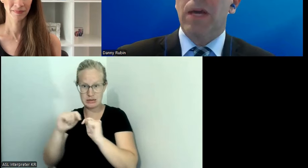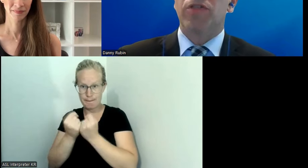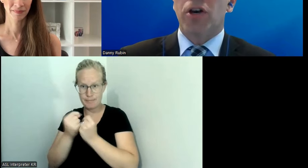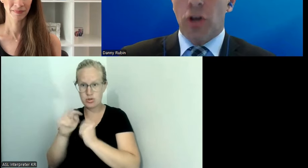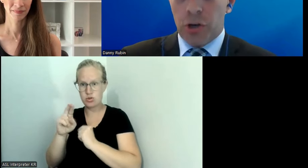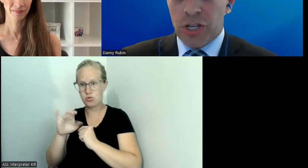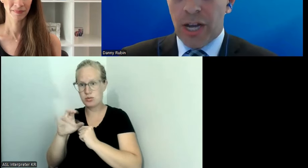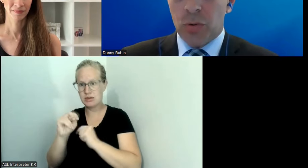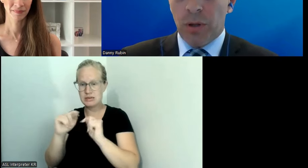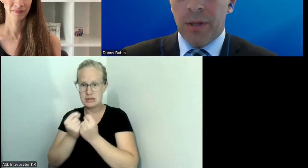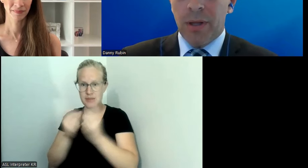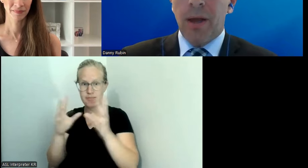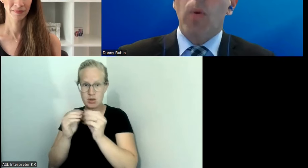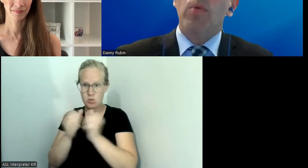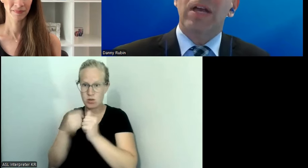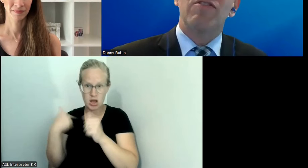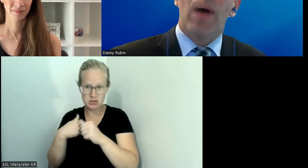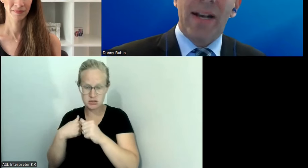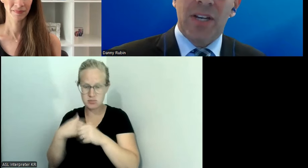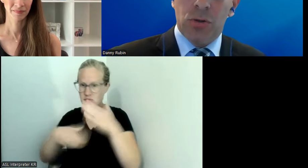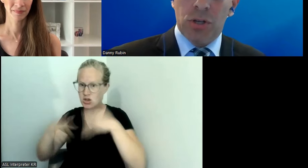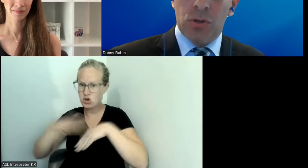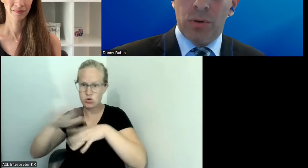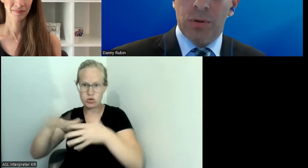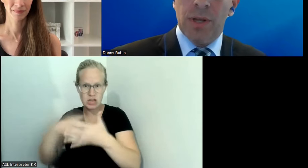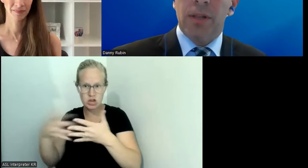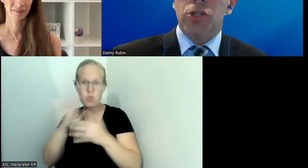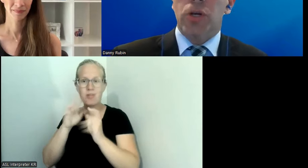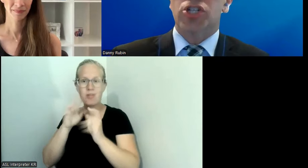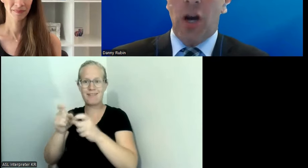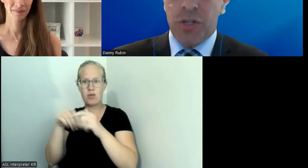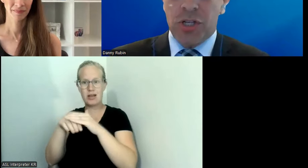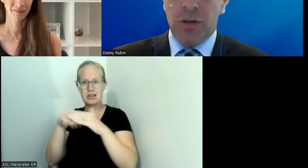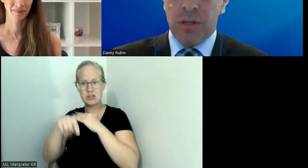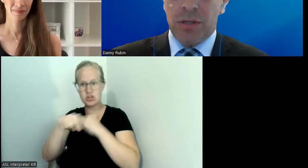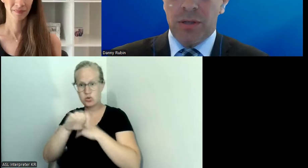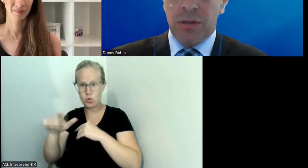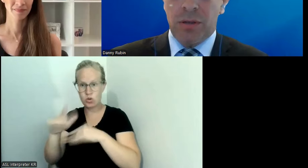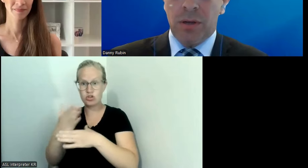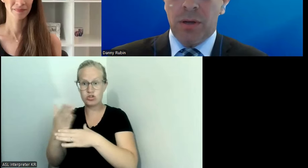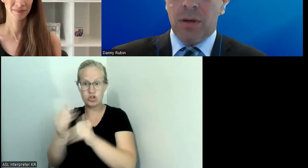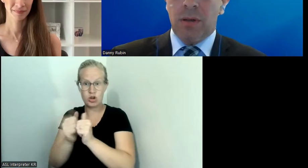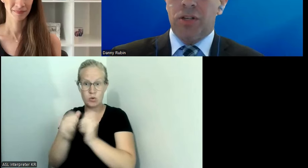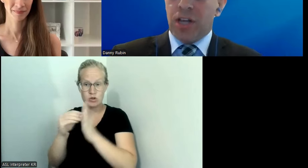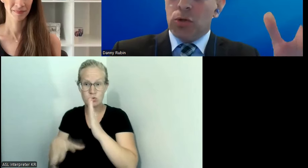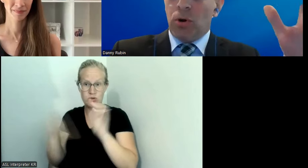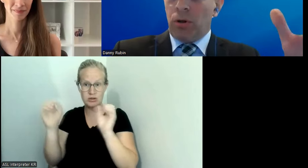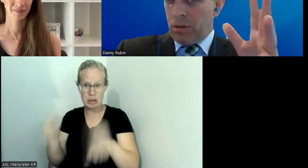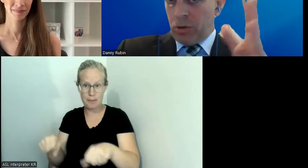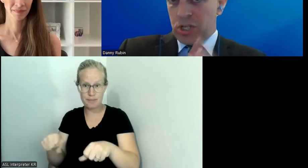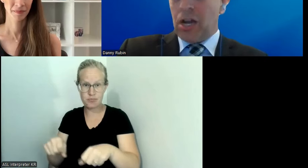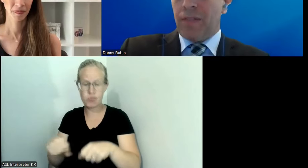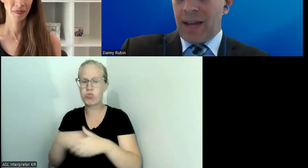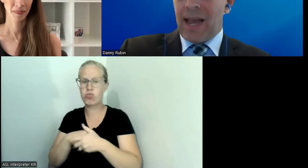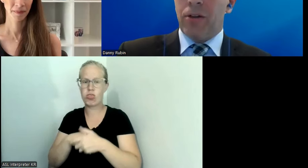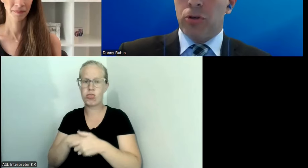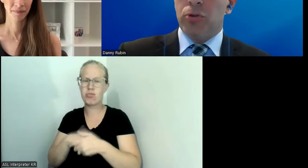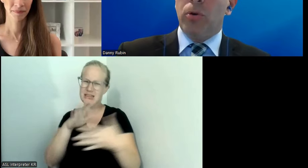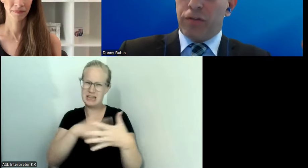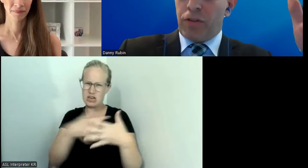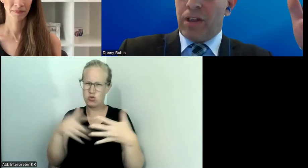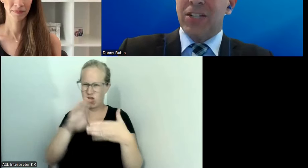to meet with us on your schedule. And we will give you access to this tool that you can share with students. The schedule you'll see